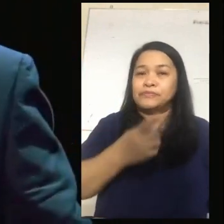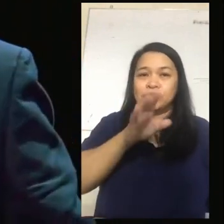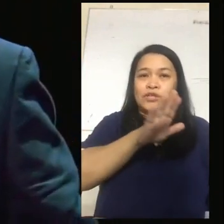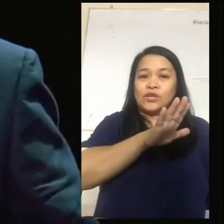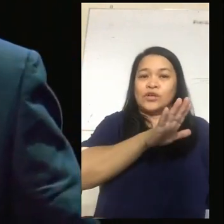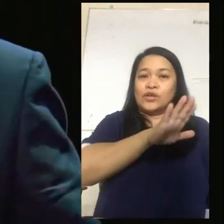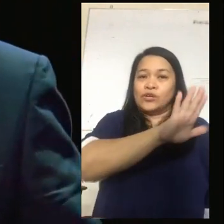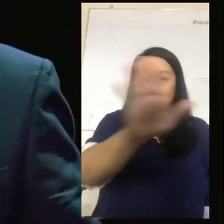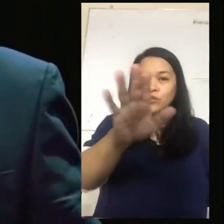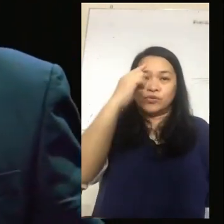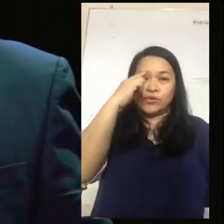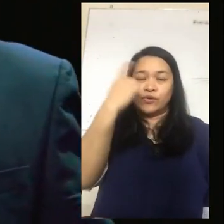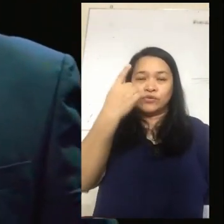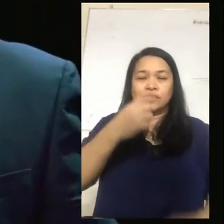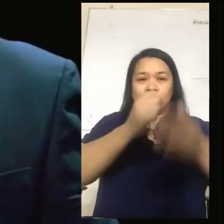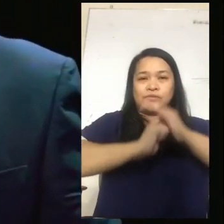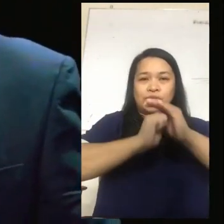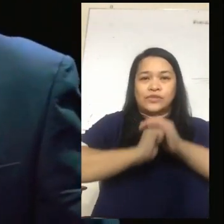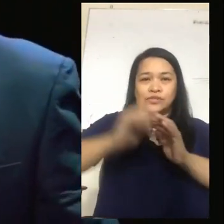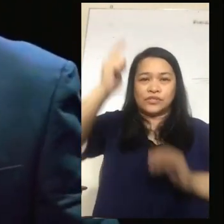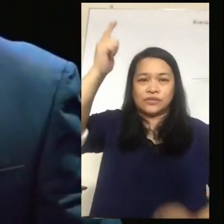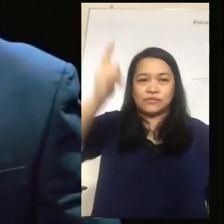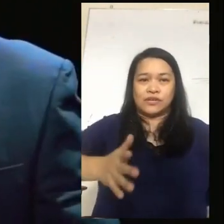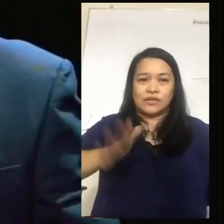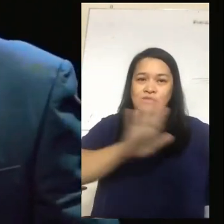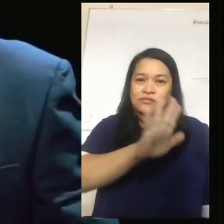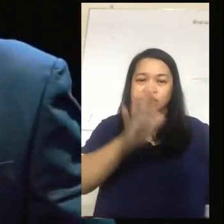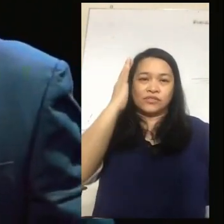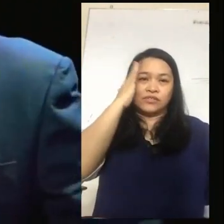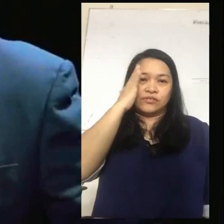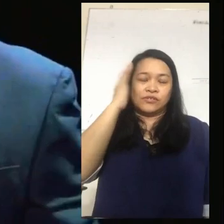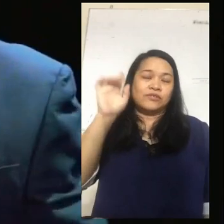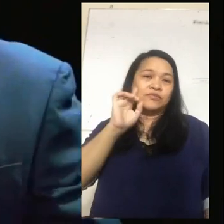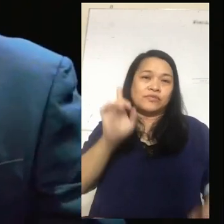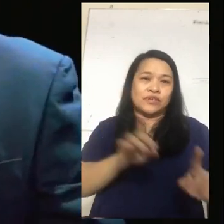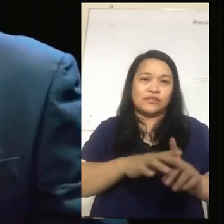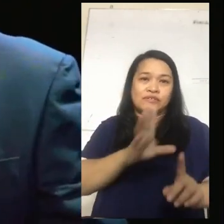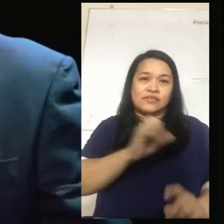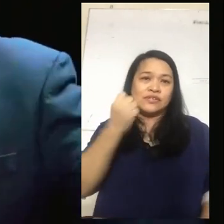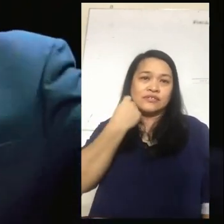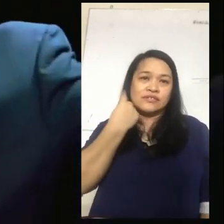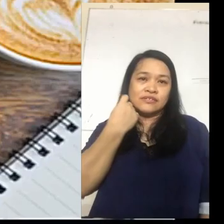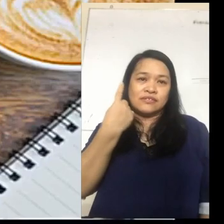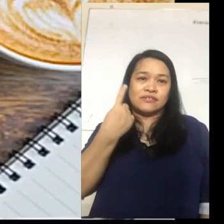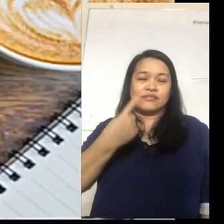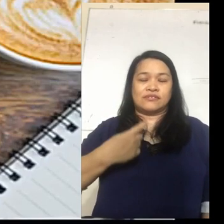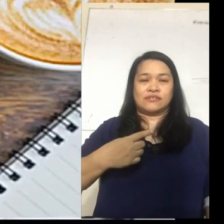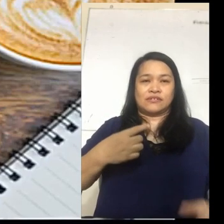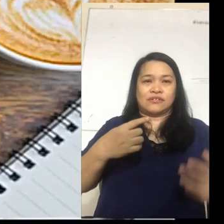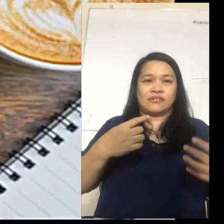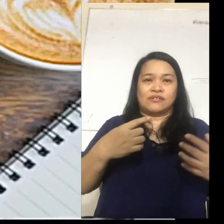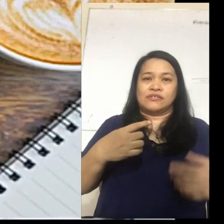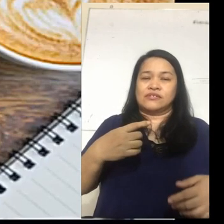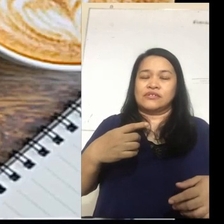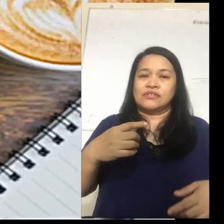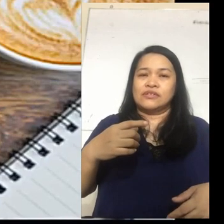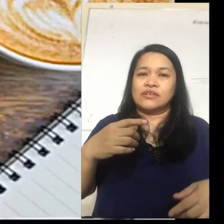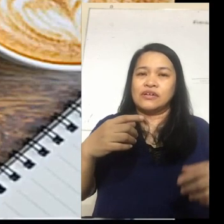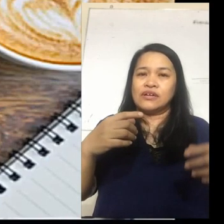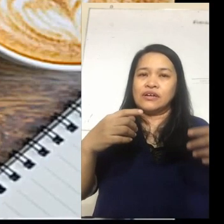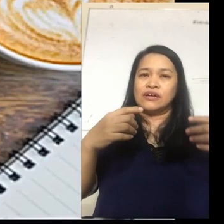God. Hallelujah. You know, brothers and sisters, hot pursuit of material